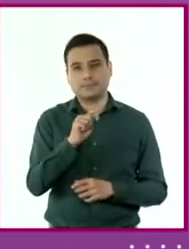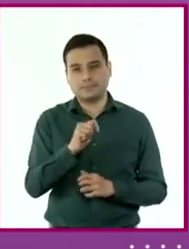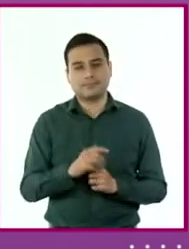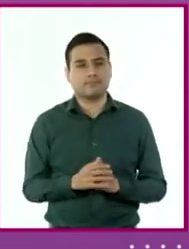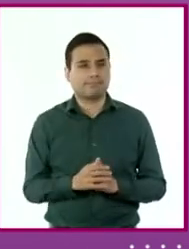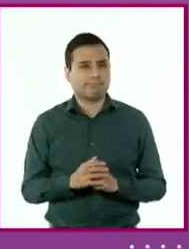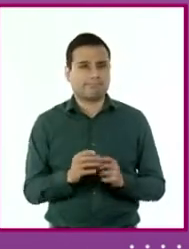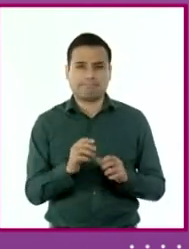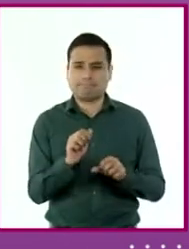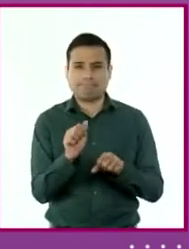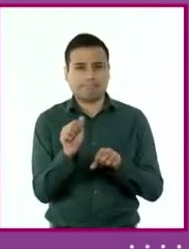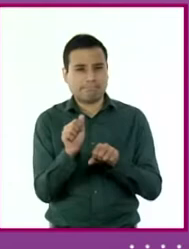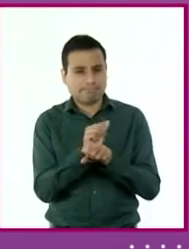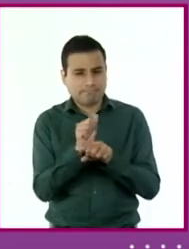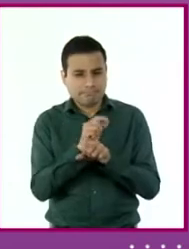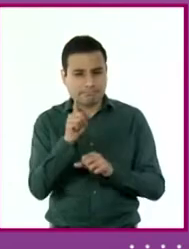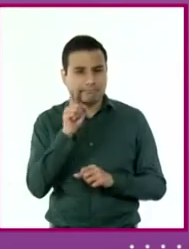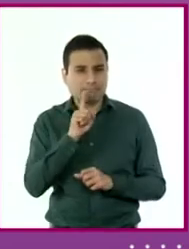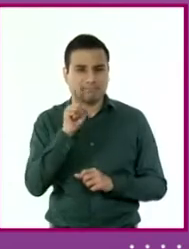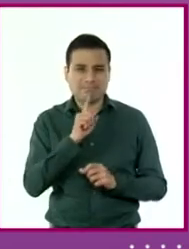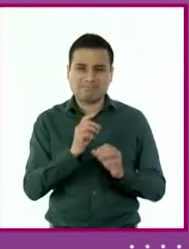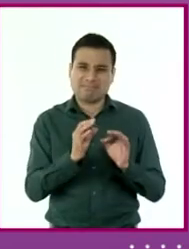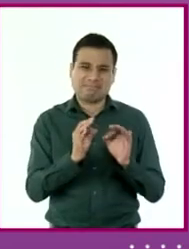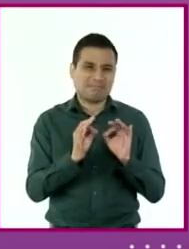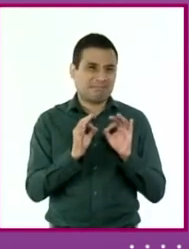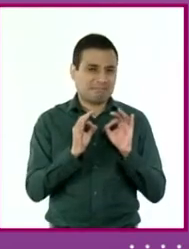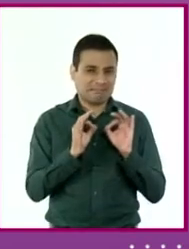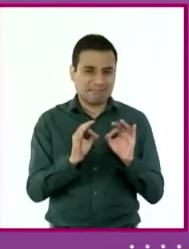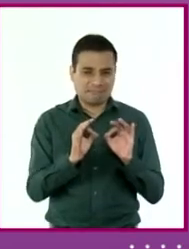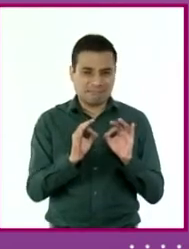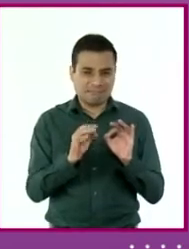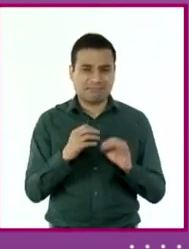good actress. Mm-hmm.